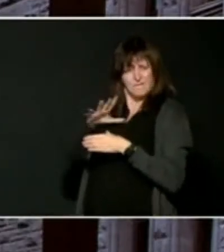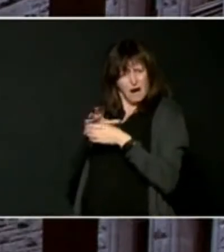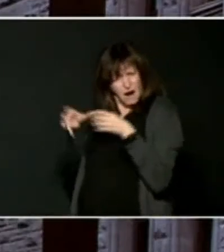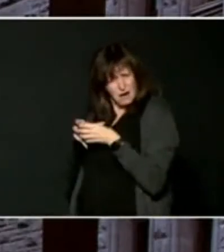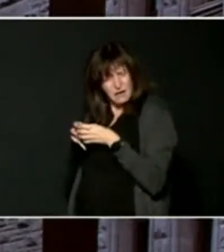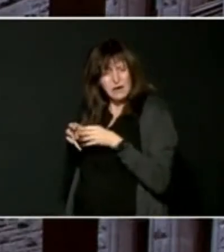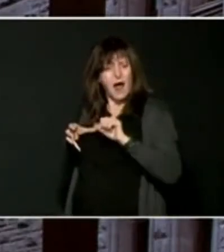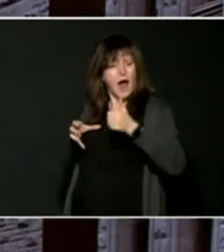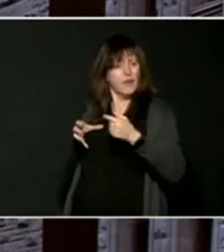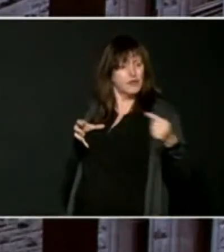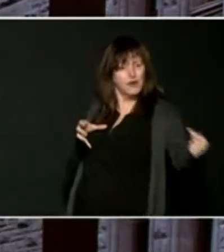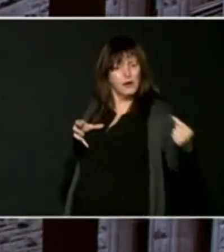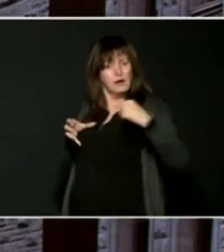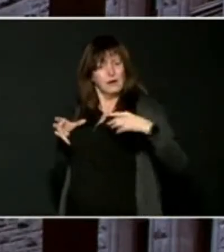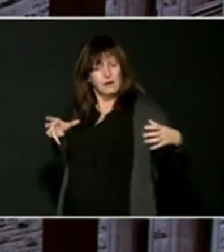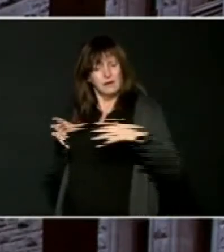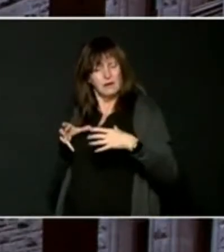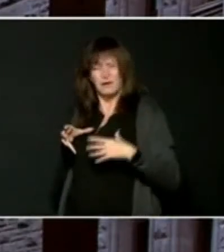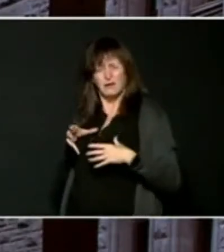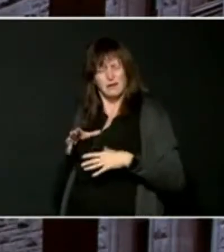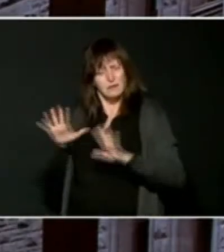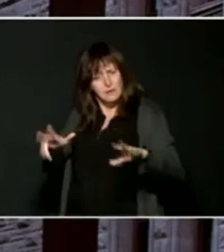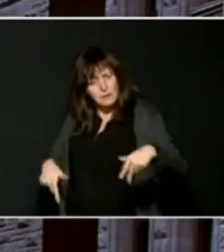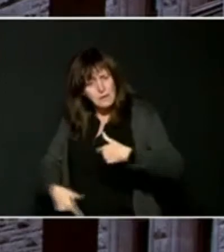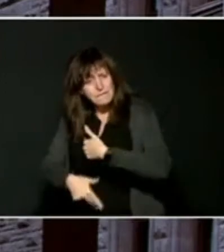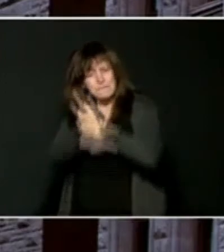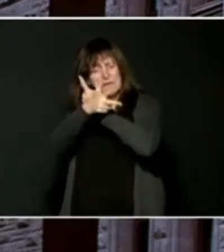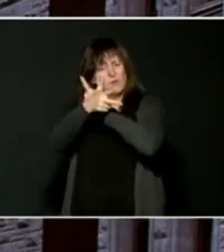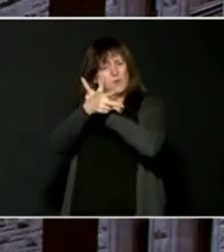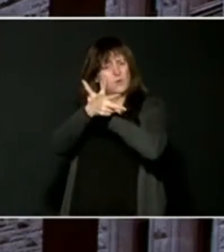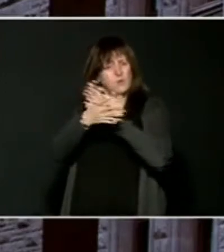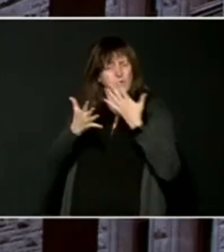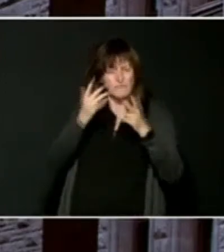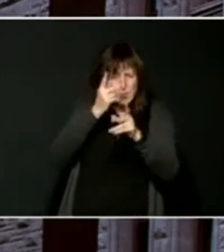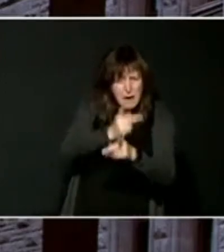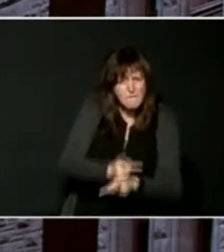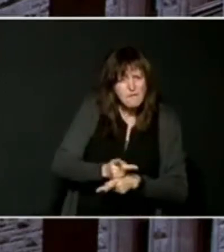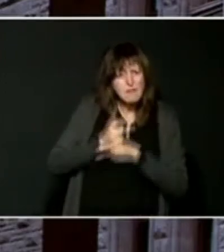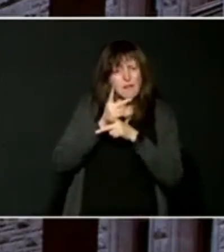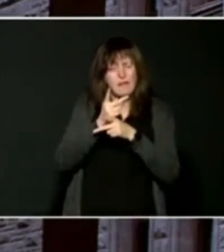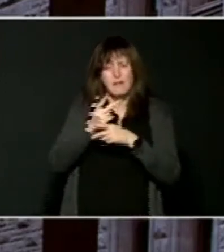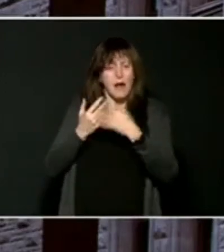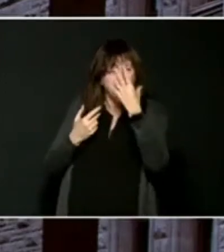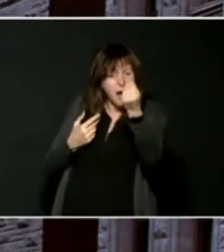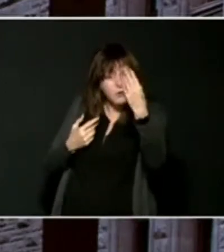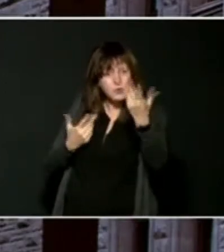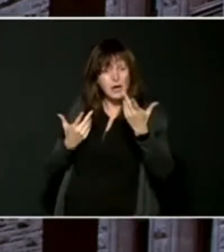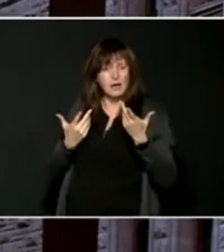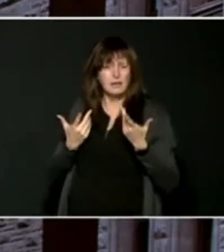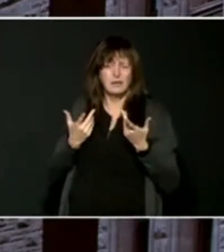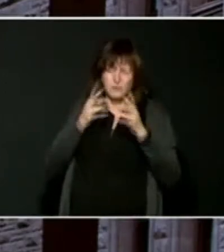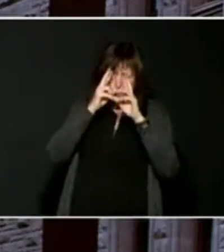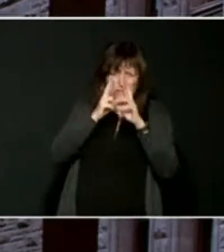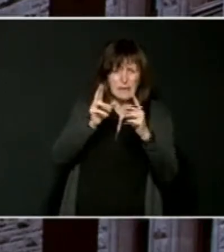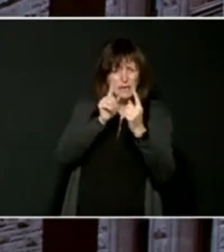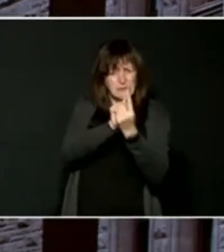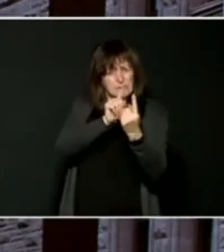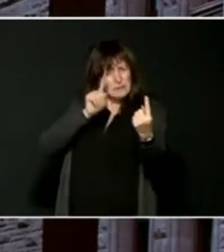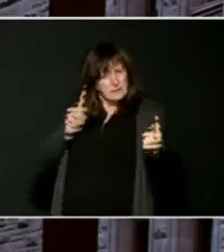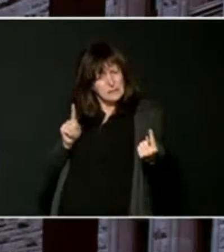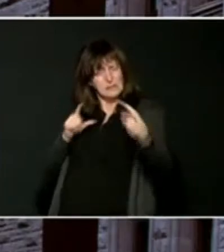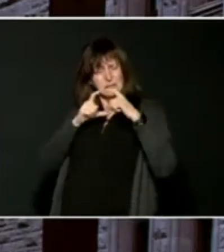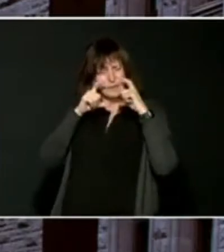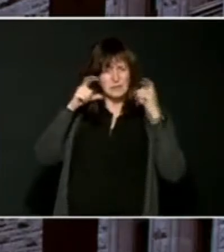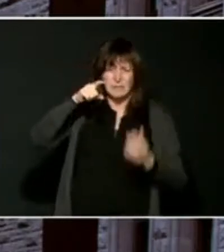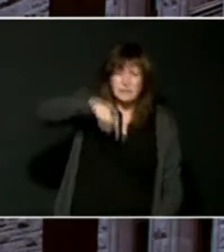do virtual, you can do other things than that, but do it carefully. And you can do a number of things outdoors, but still respecting the distance and the masking. So I think that's